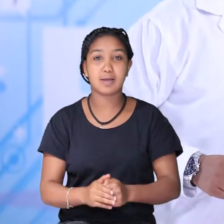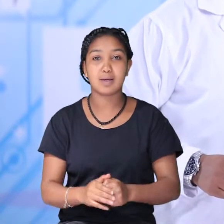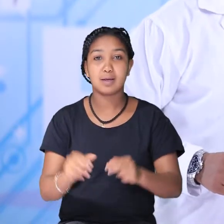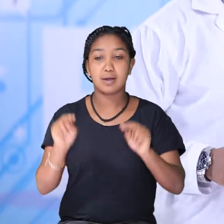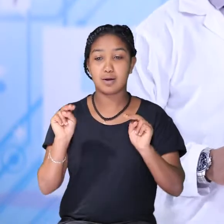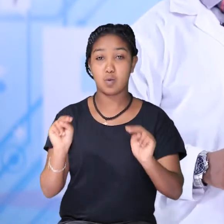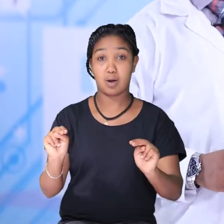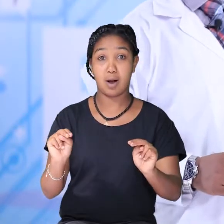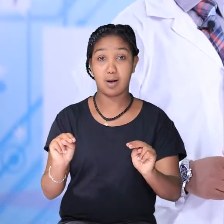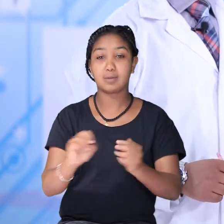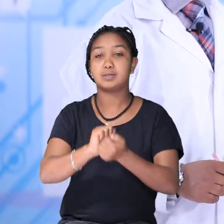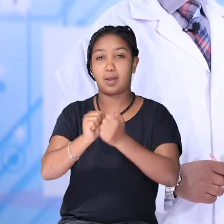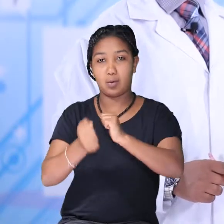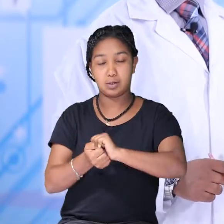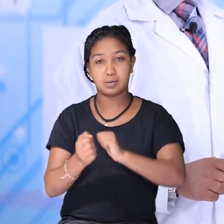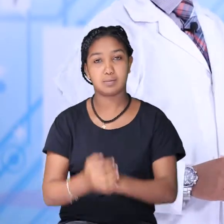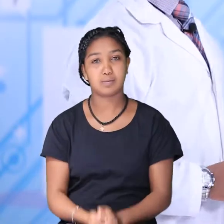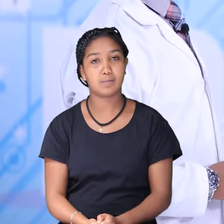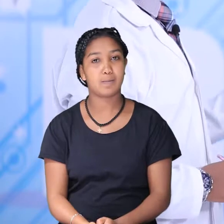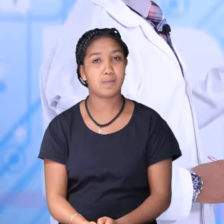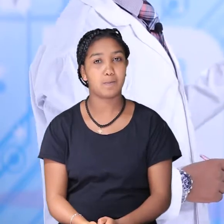neutral stimulus.